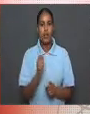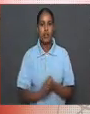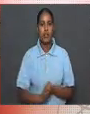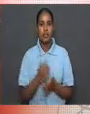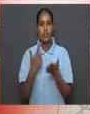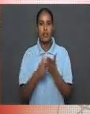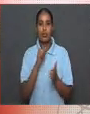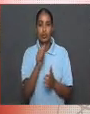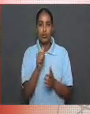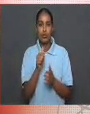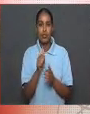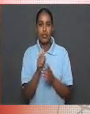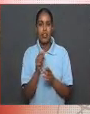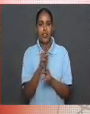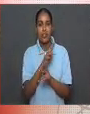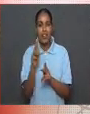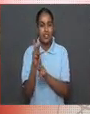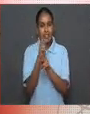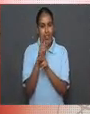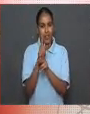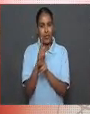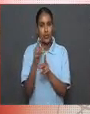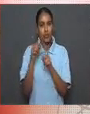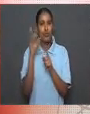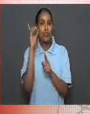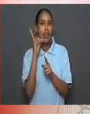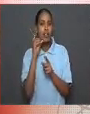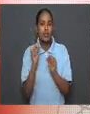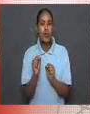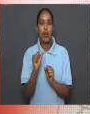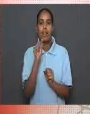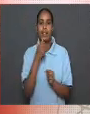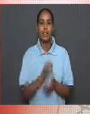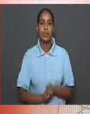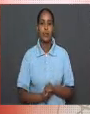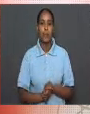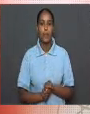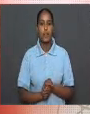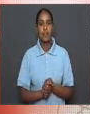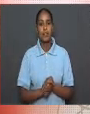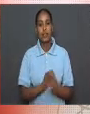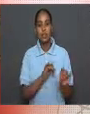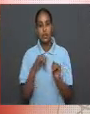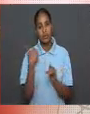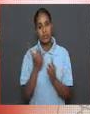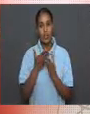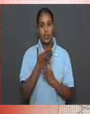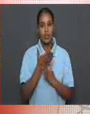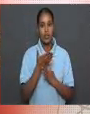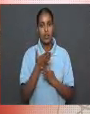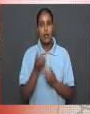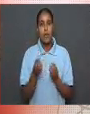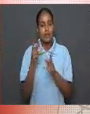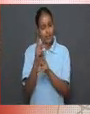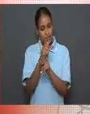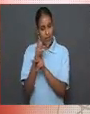so this is not a very safe way to dilute strong acids. Instead, a much